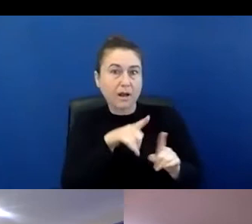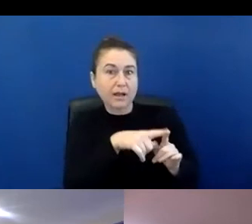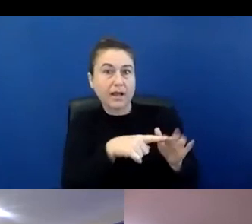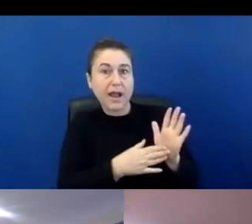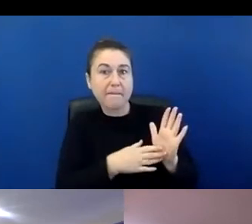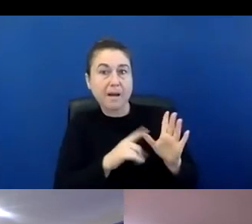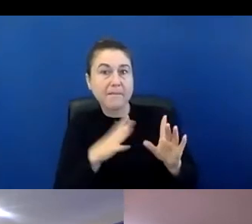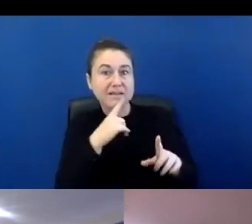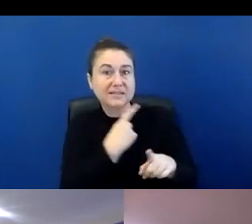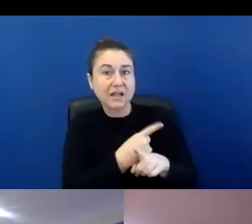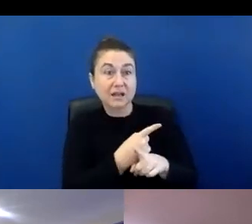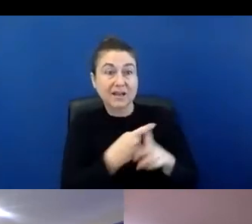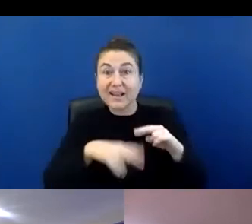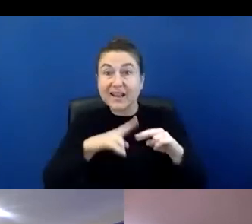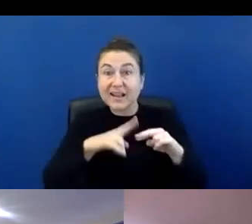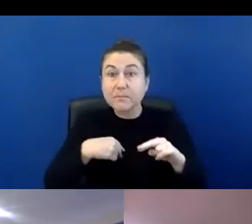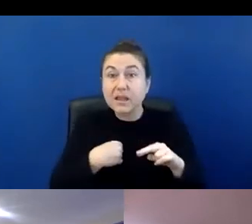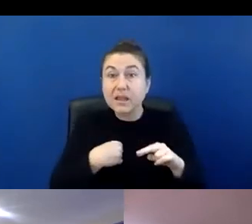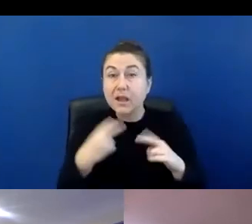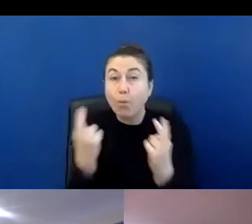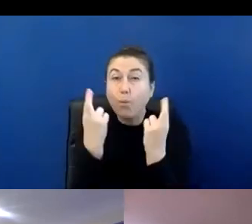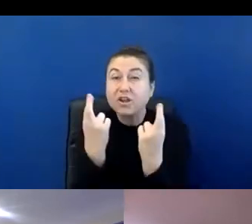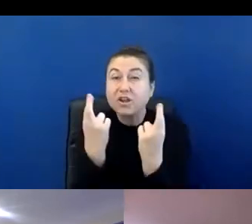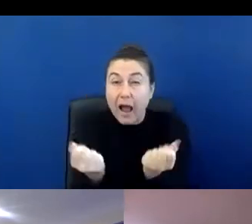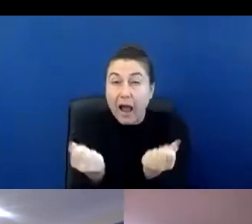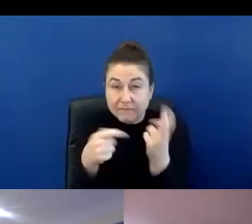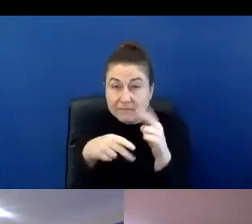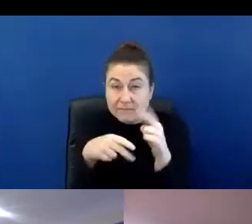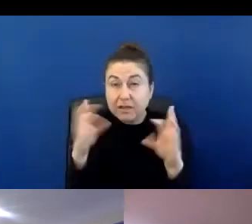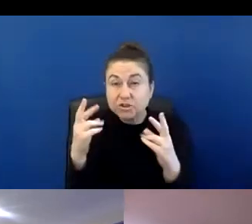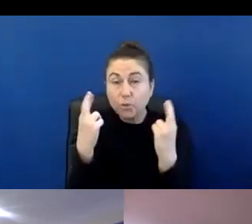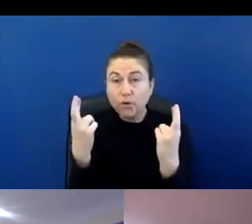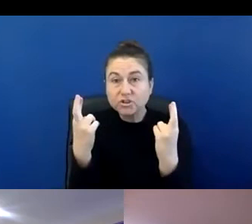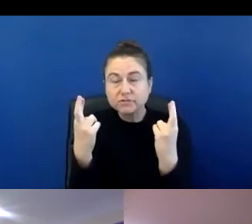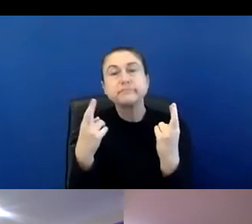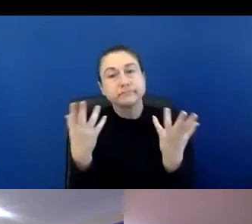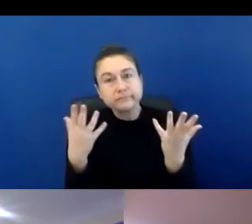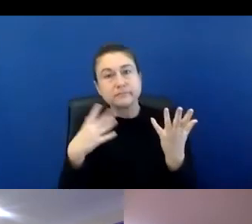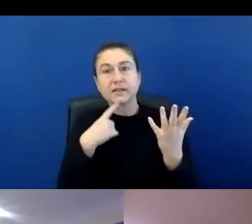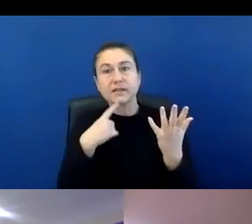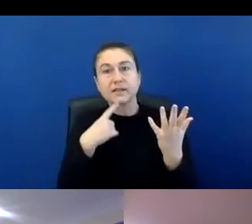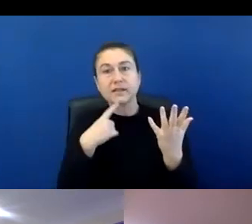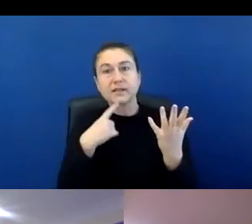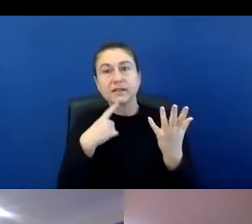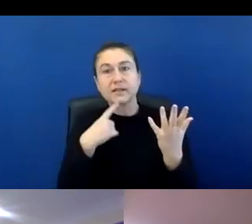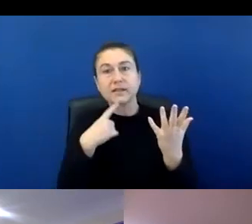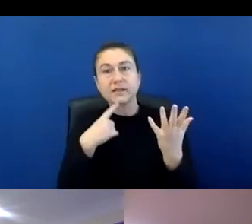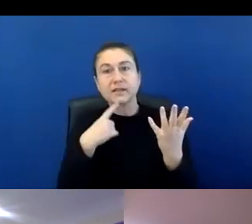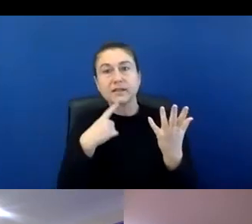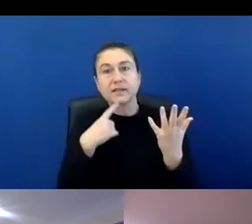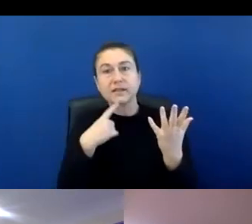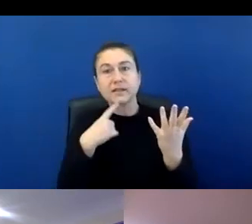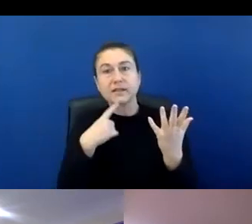My first wish would be for it to be within the Australian standards and within the ISO